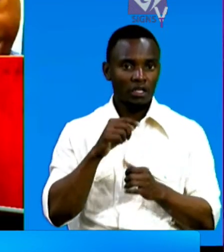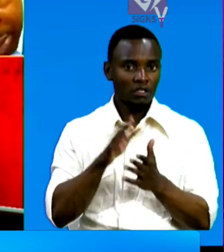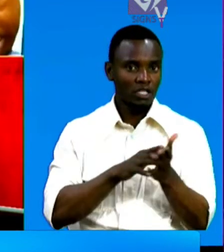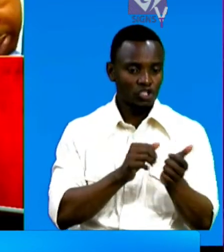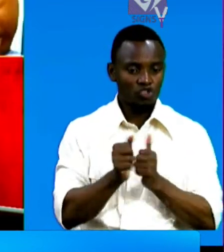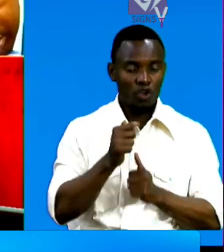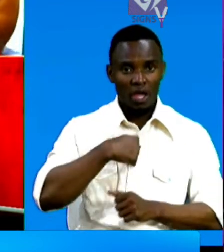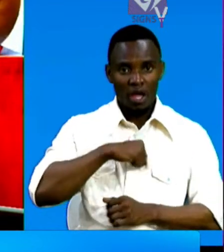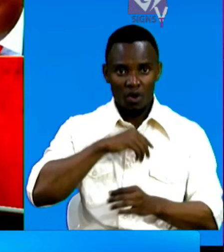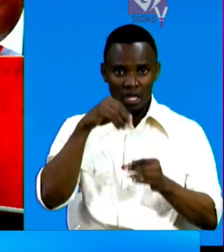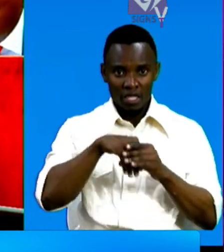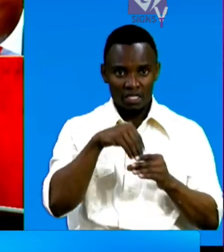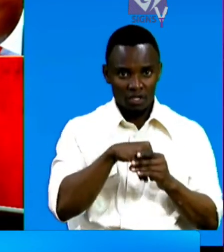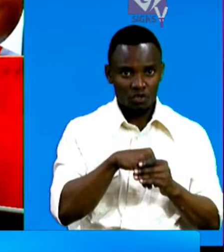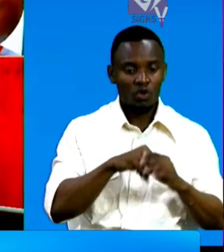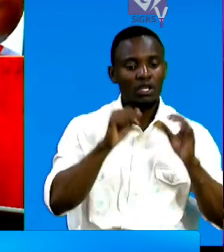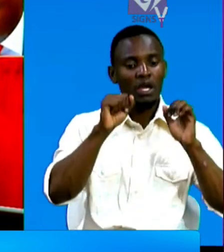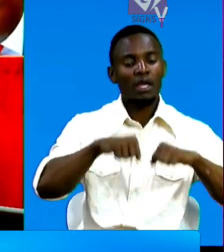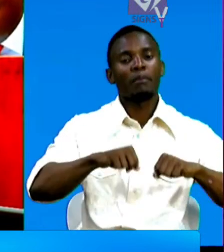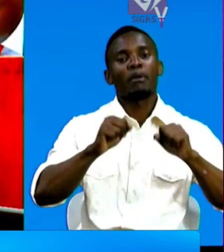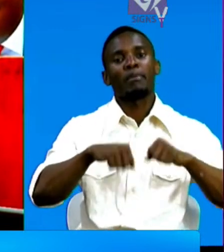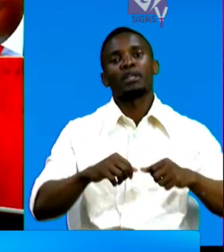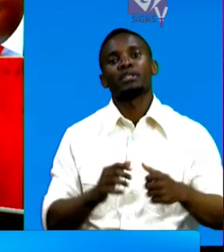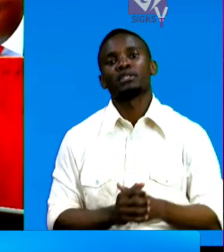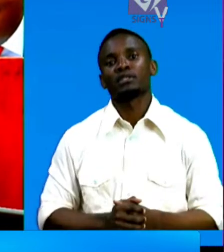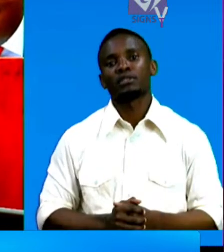capabilities. And